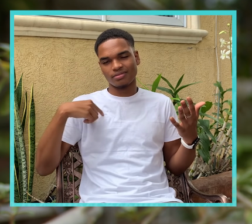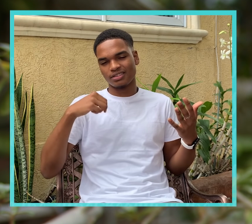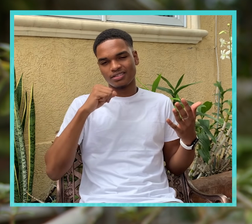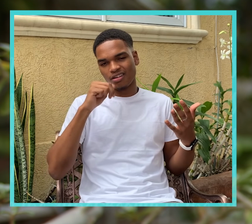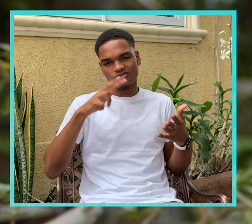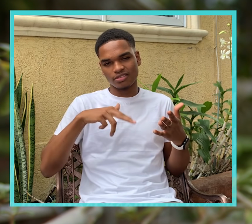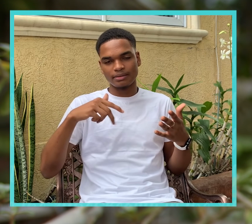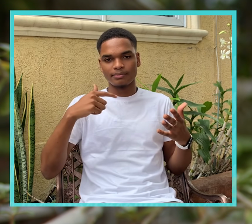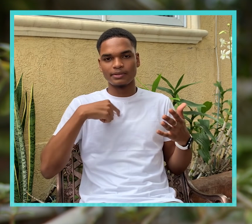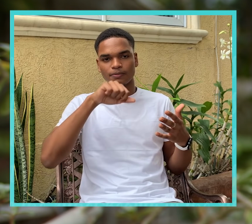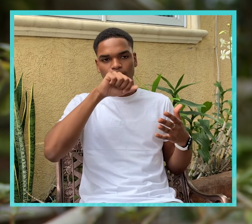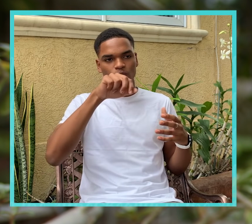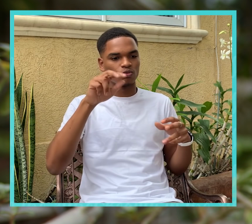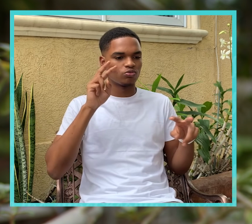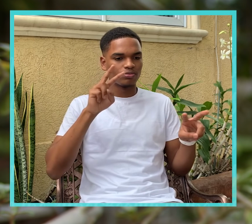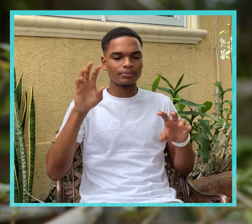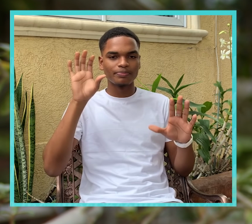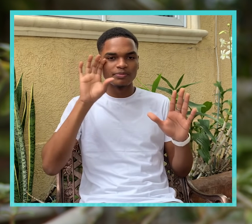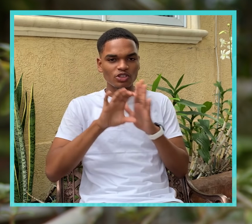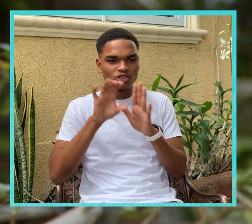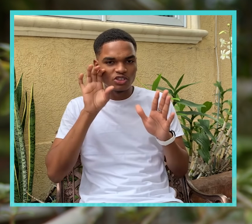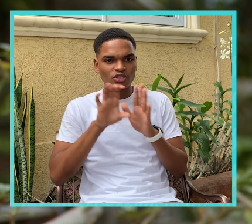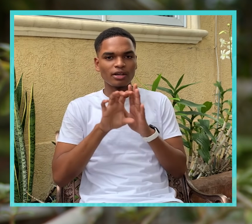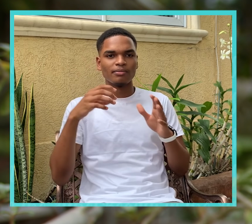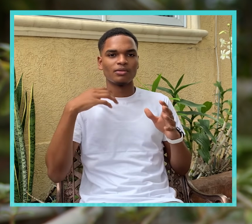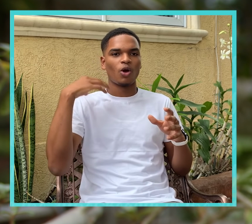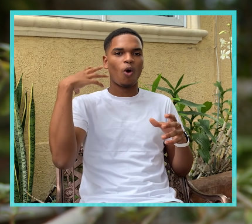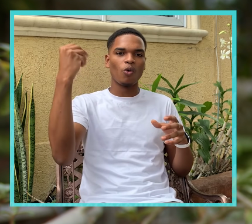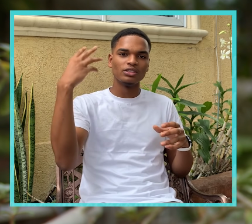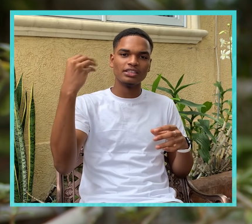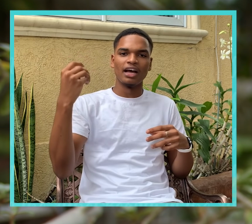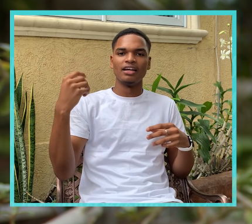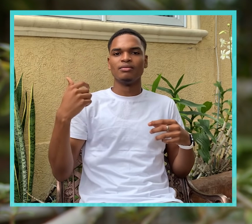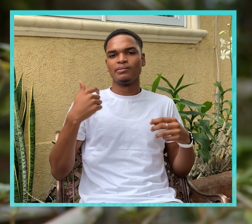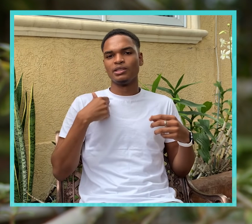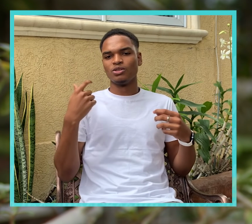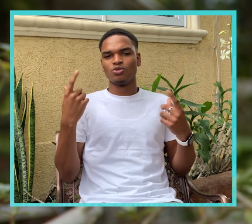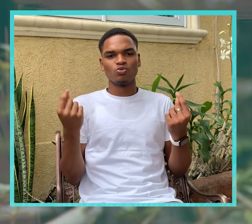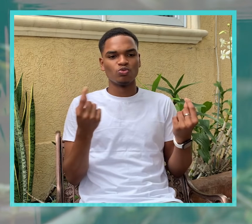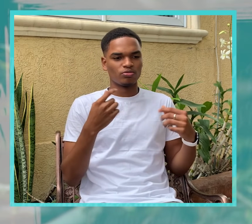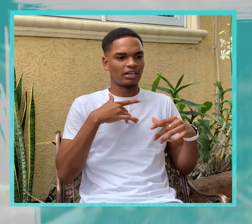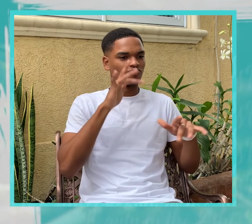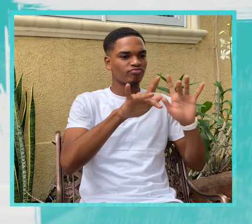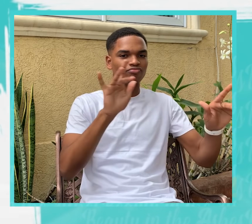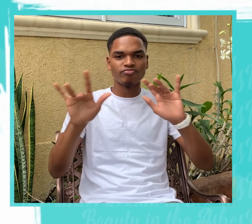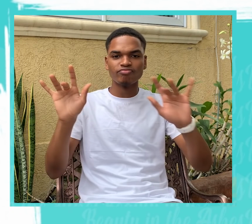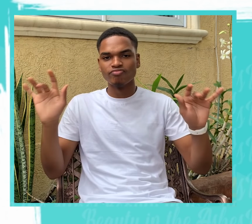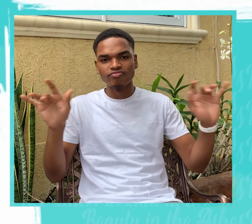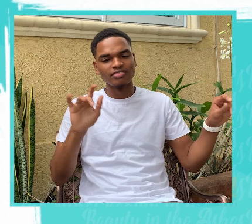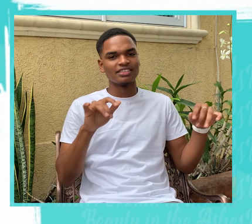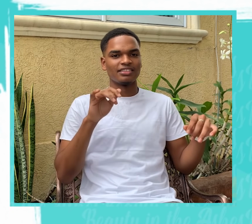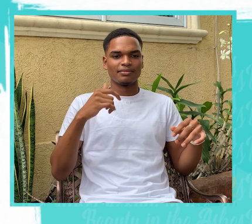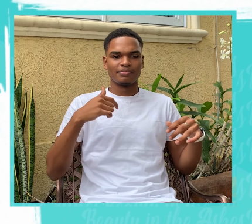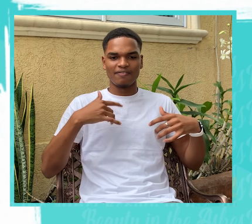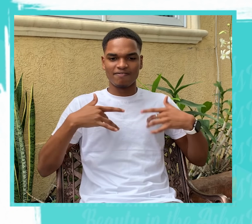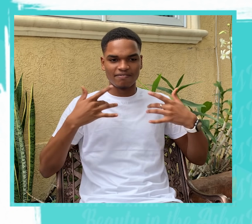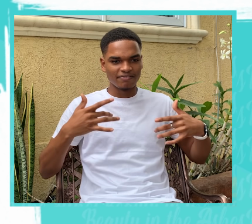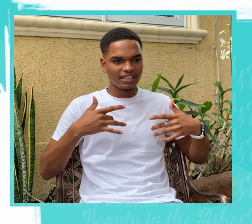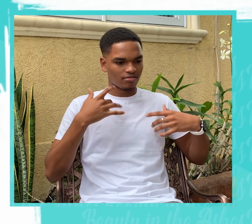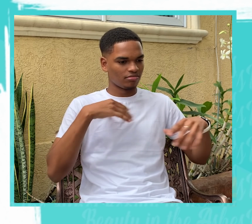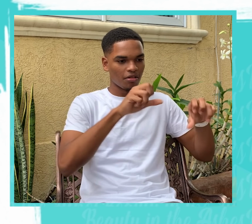visual person. So, I loved pictures. I loved being outdoors. I loved seeing things. I loved touching things. was a feelsy,